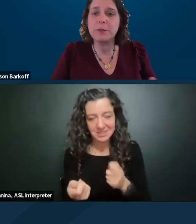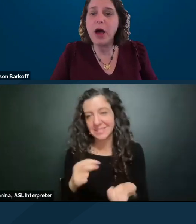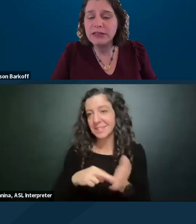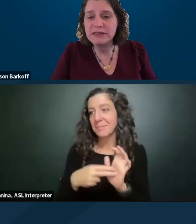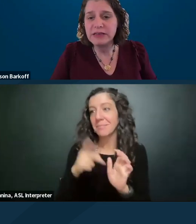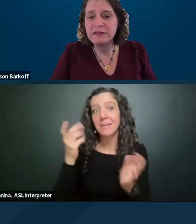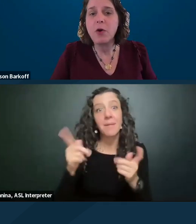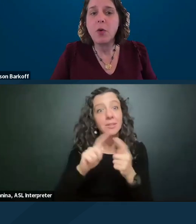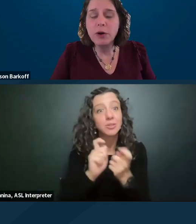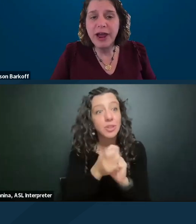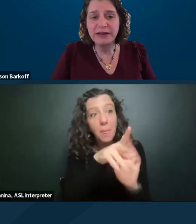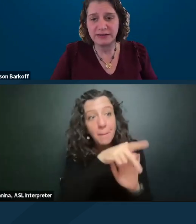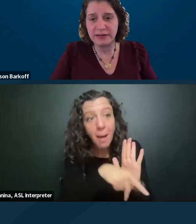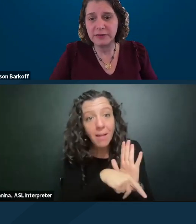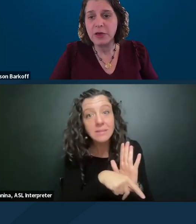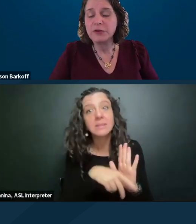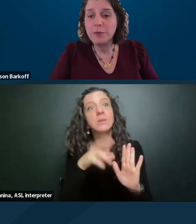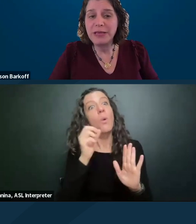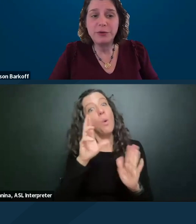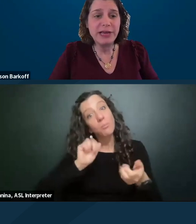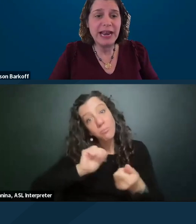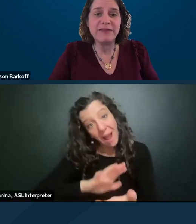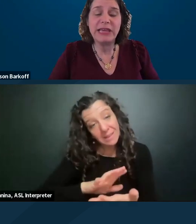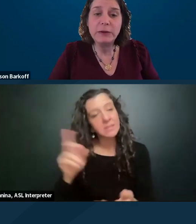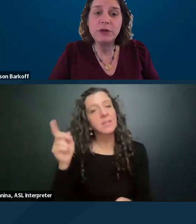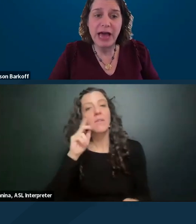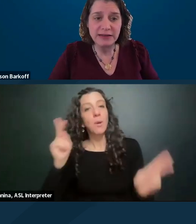changes to their policies or practices